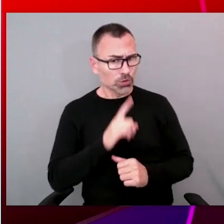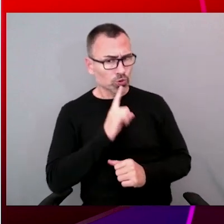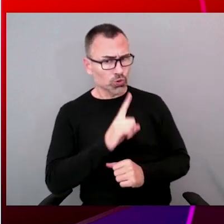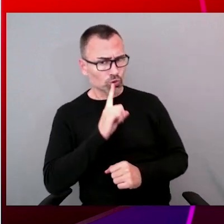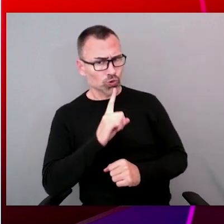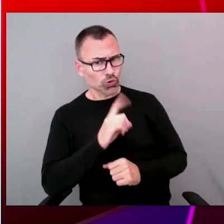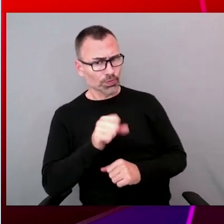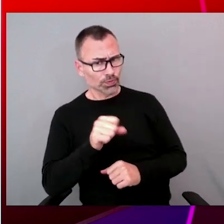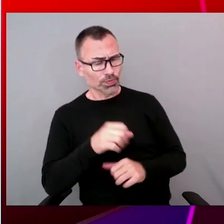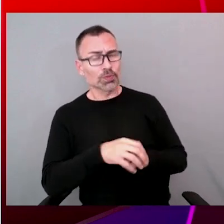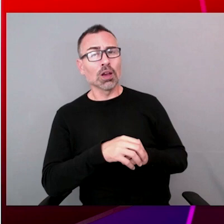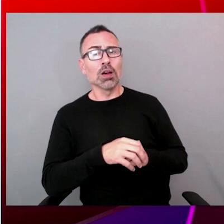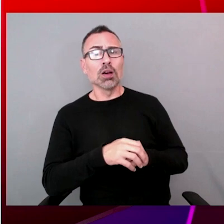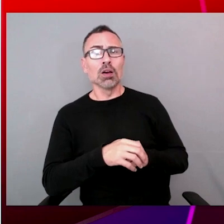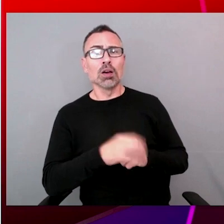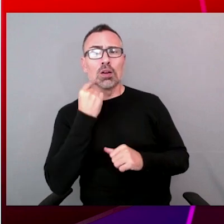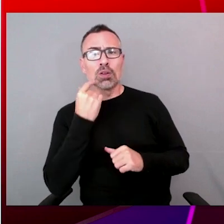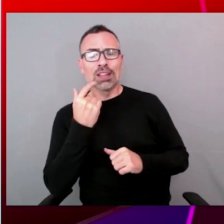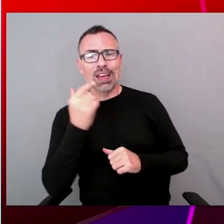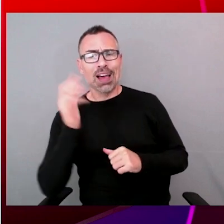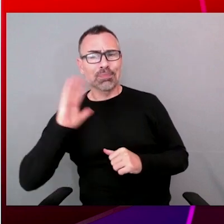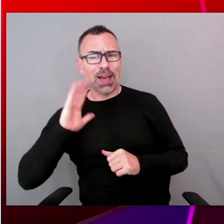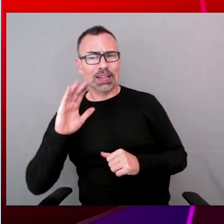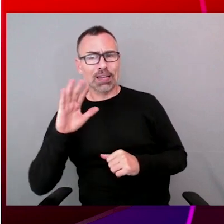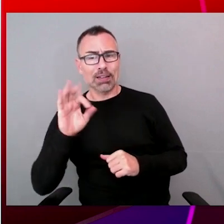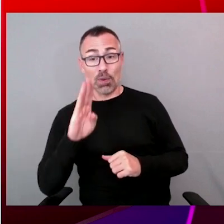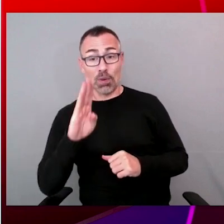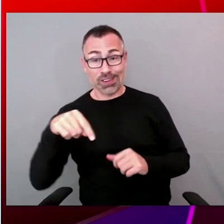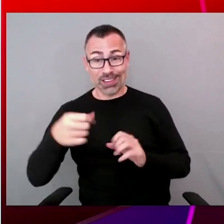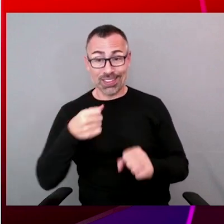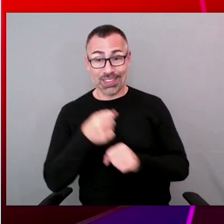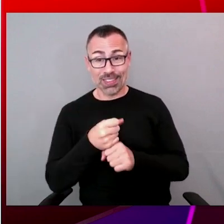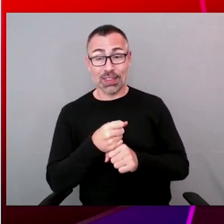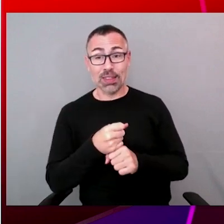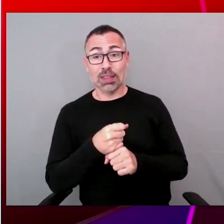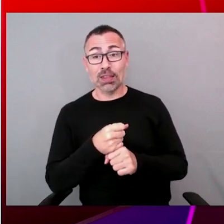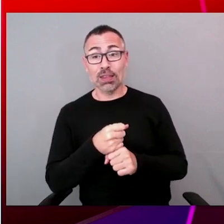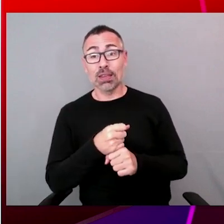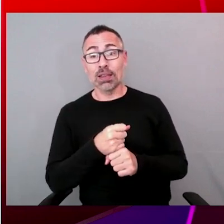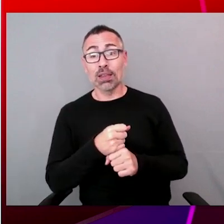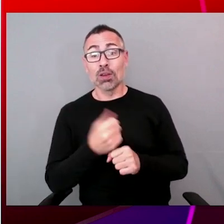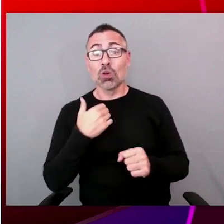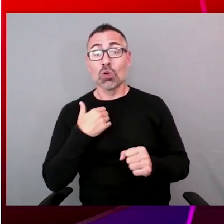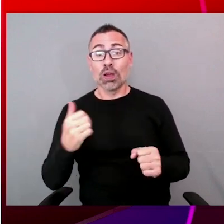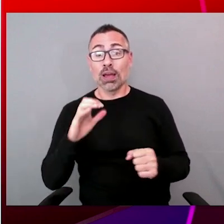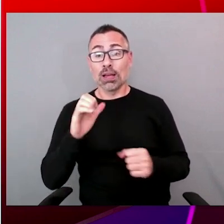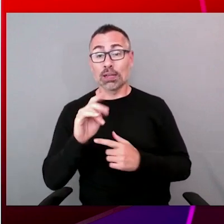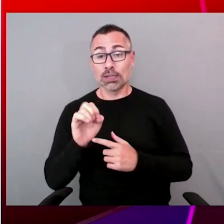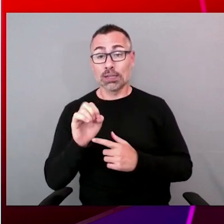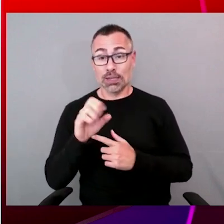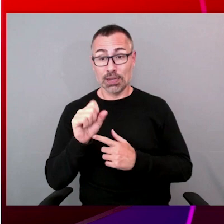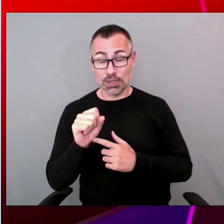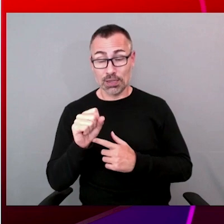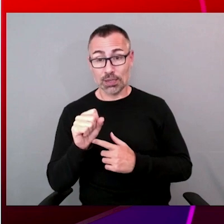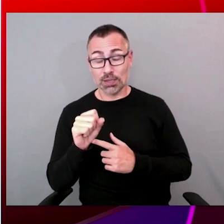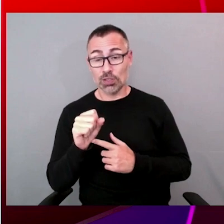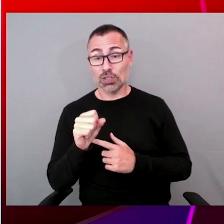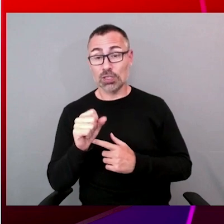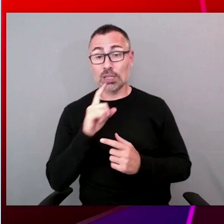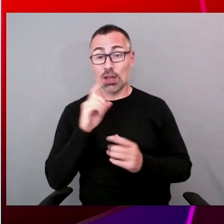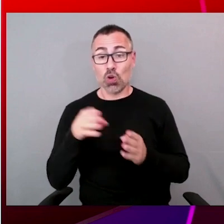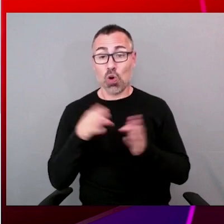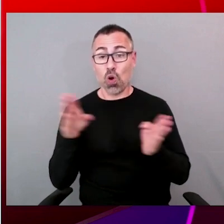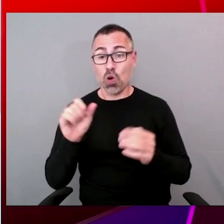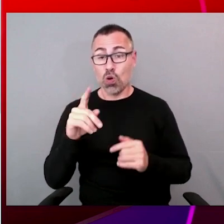recently, about February this year, we released something called Custom Connector SDK, which is open source, available in